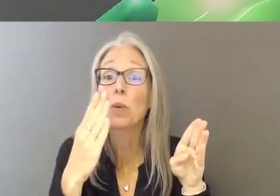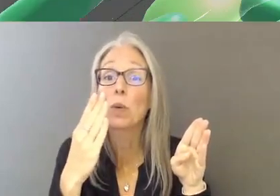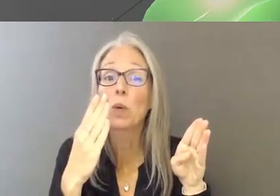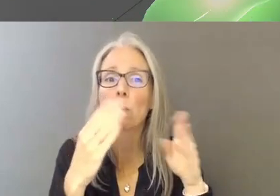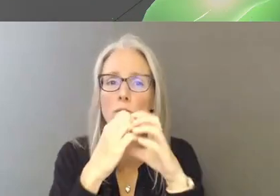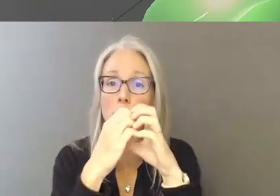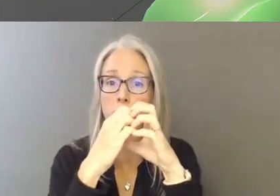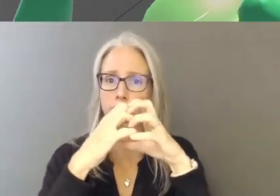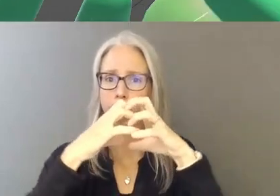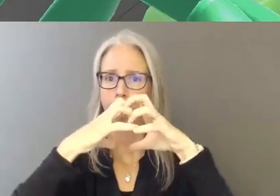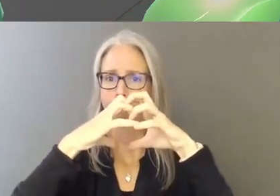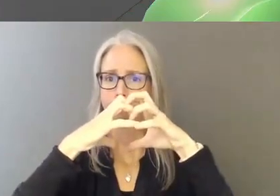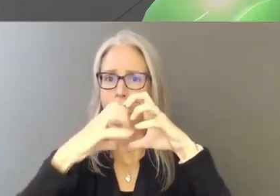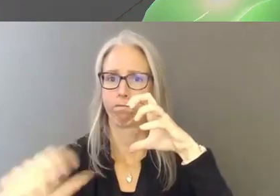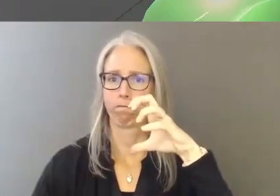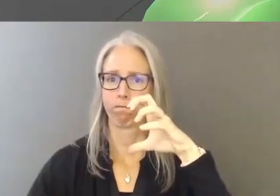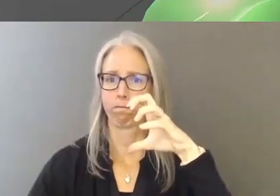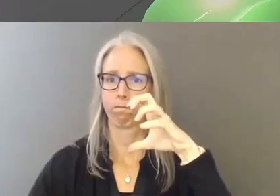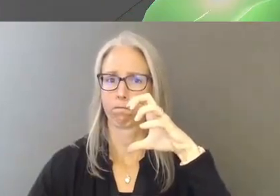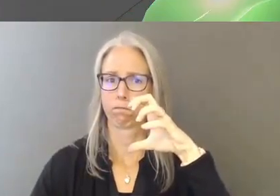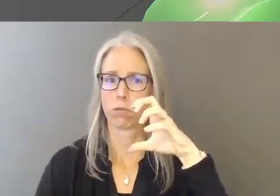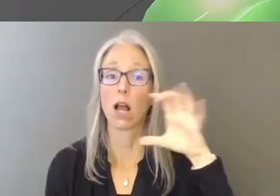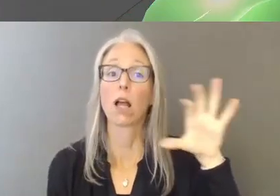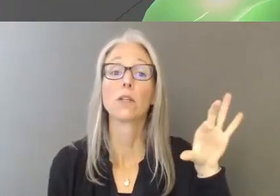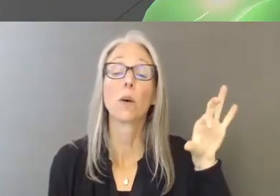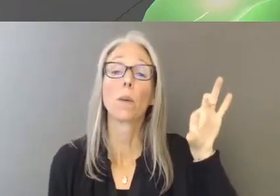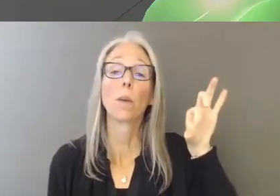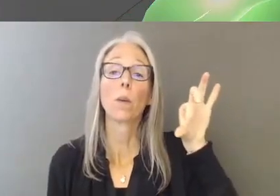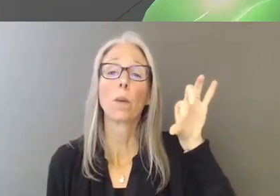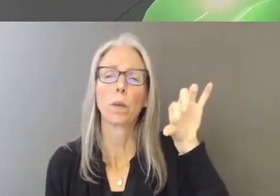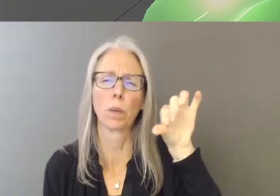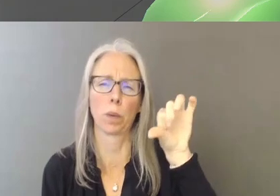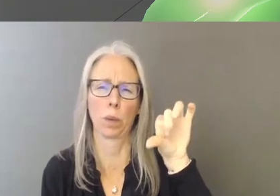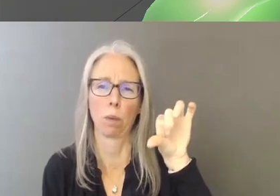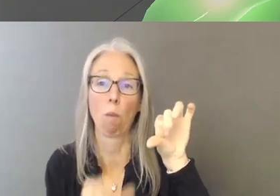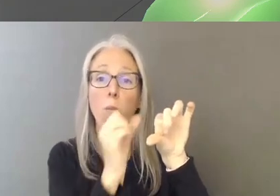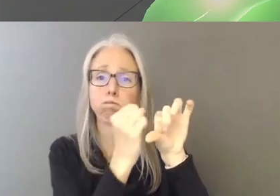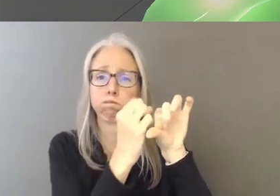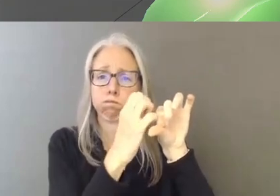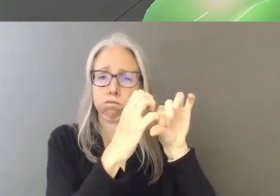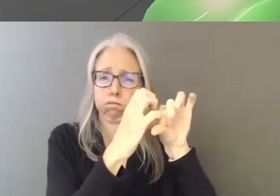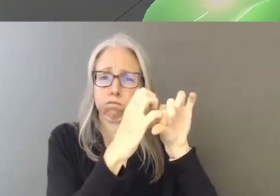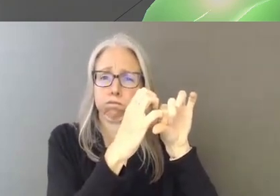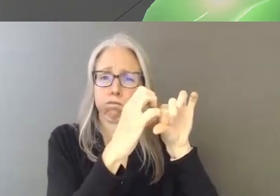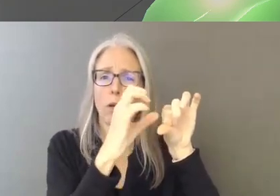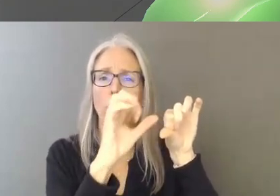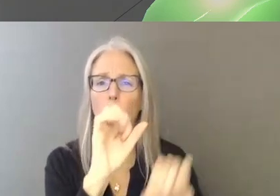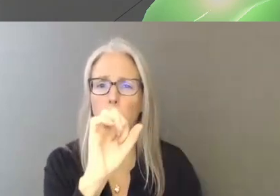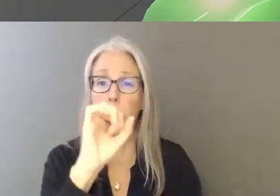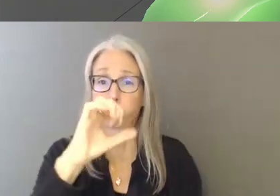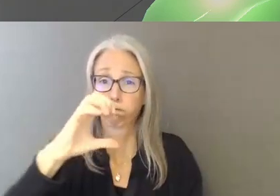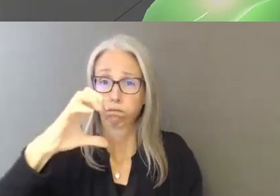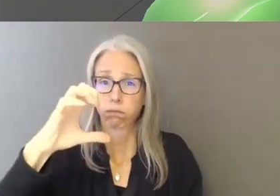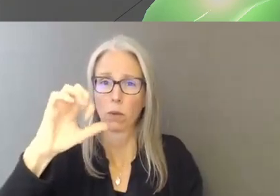the dilation. So there's a little bit of a ballooning of the duct opposite to the stricture. And these actually show up, one by one, which is why